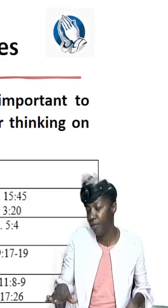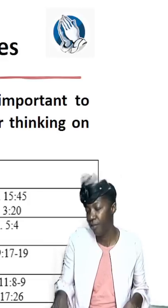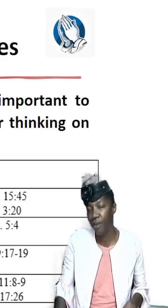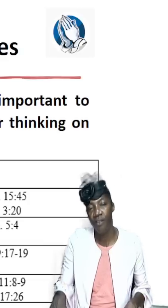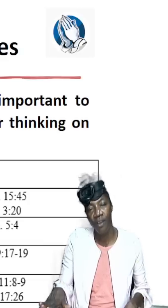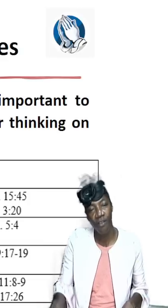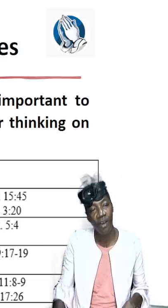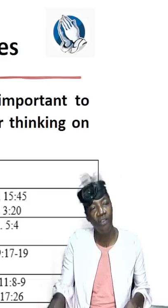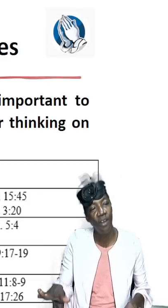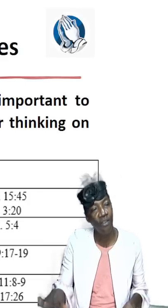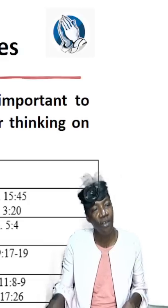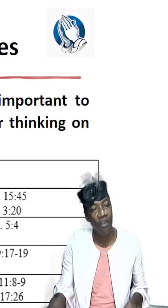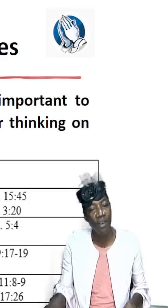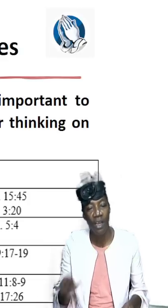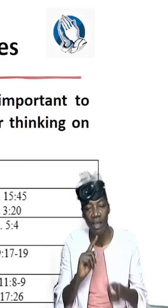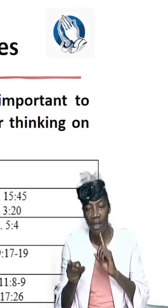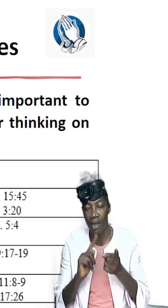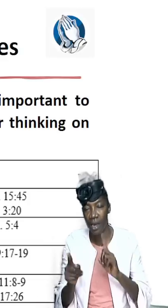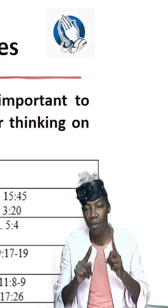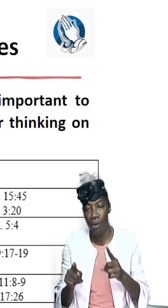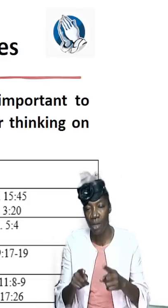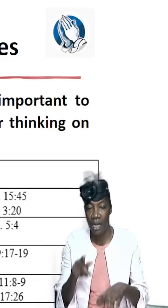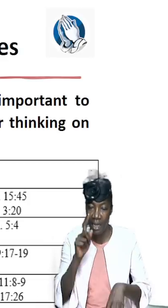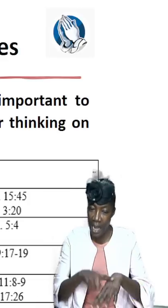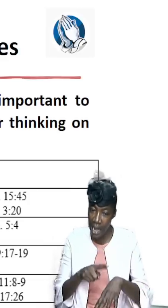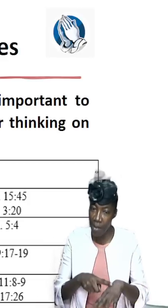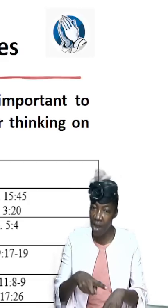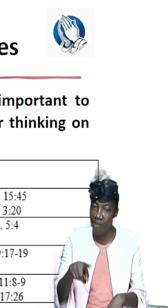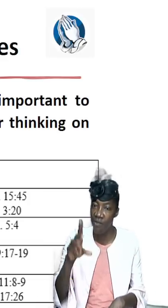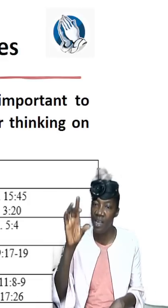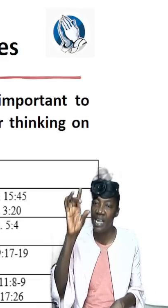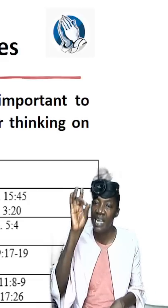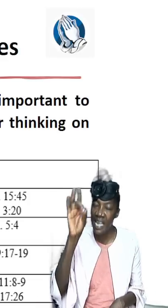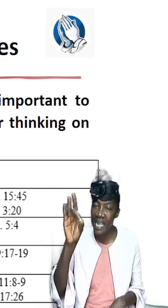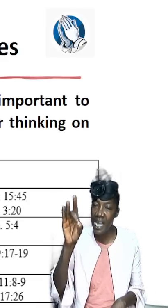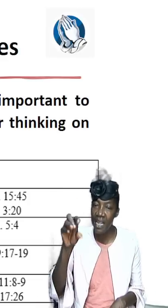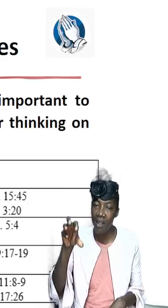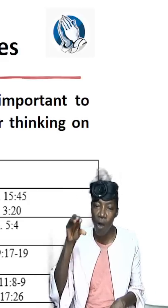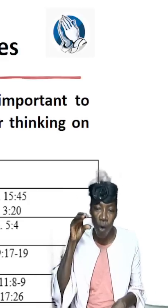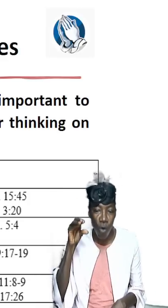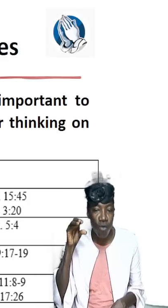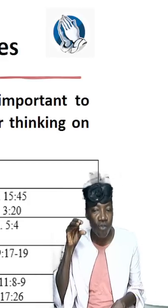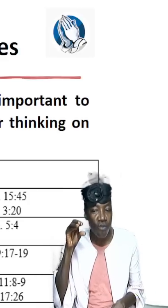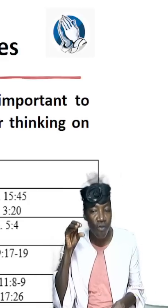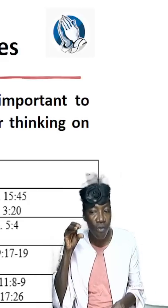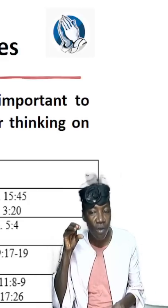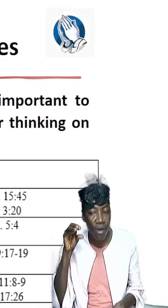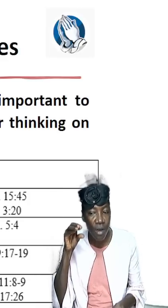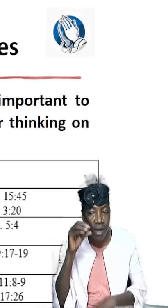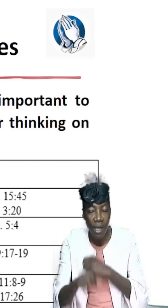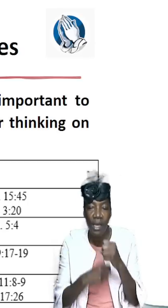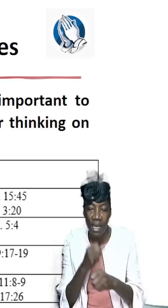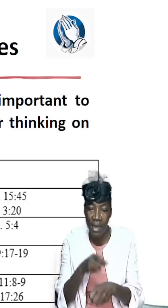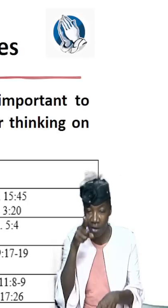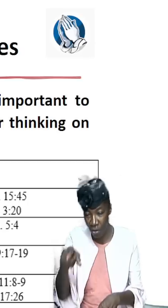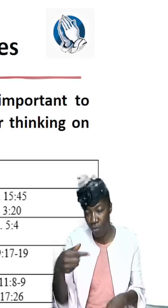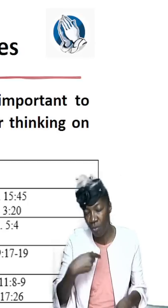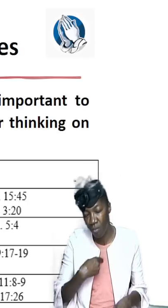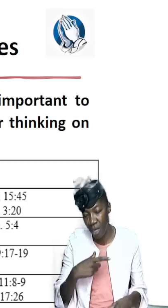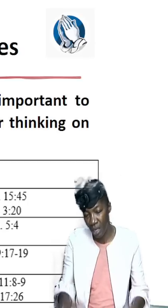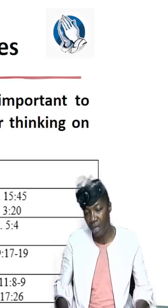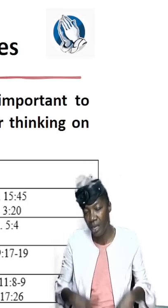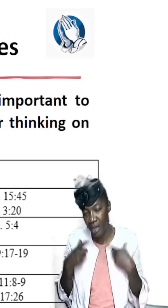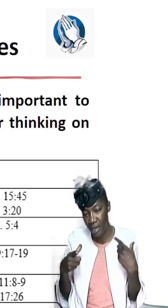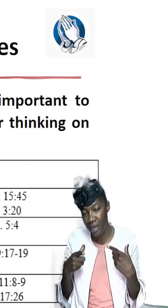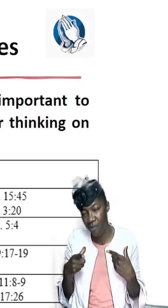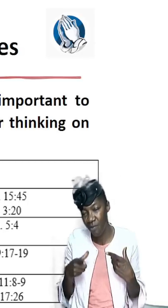you're talking about a period of 800 years. You and I have only lived just an average, some 20